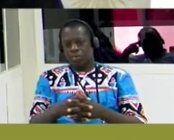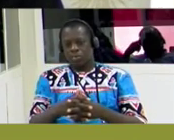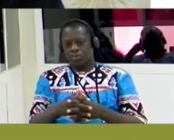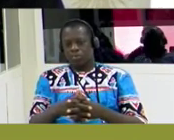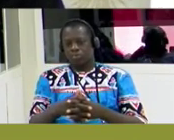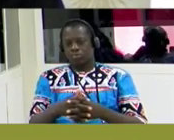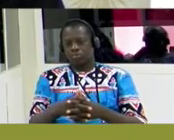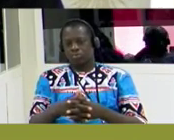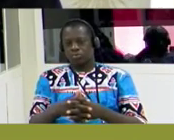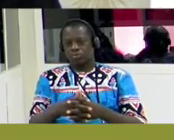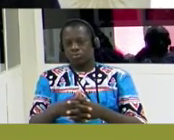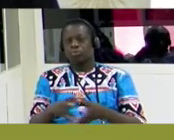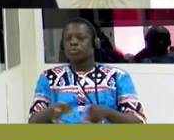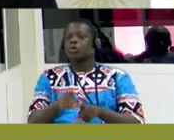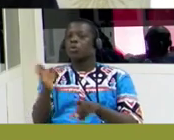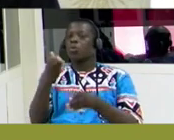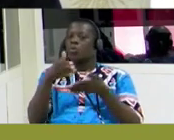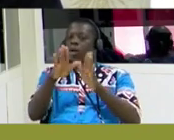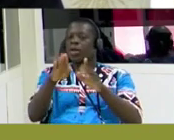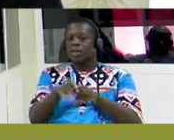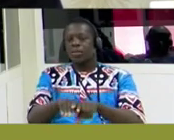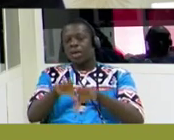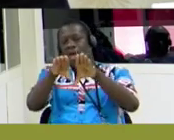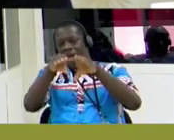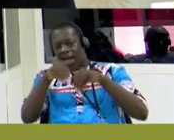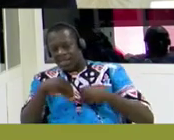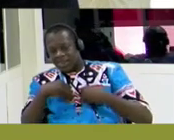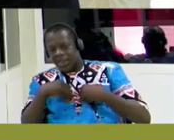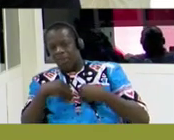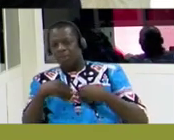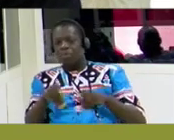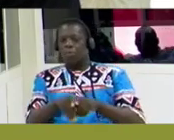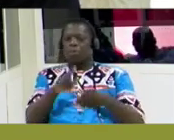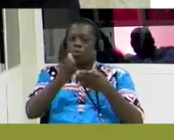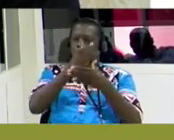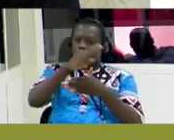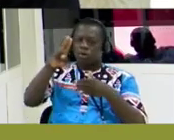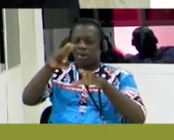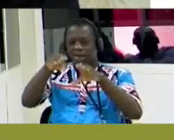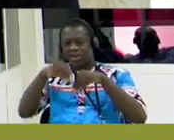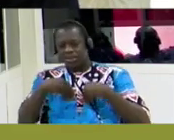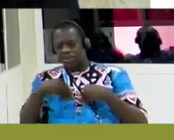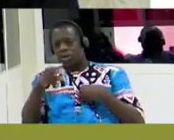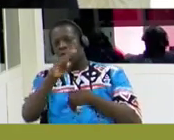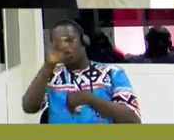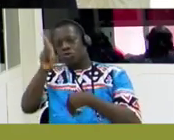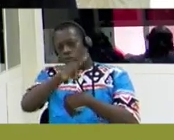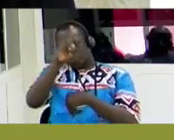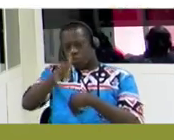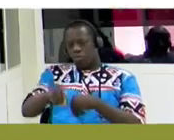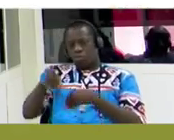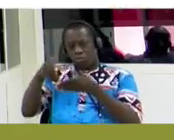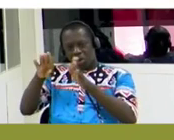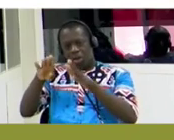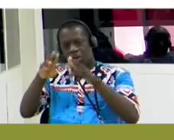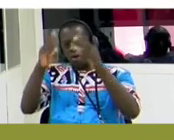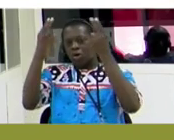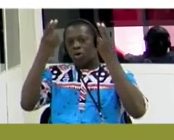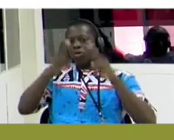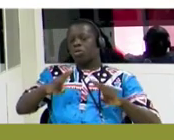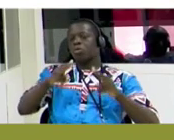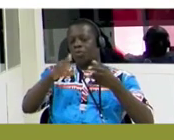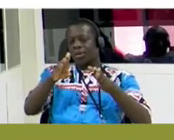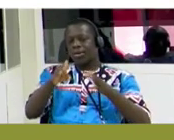obeying or not obeying illegal orders. Were there any rules